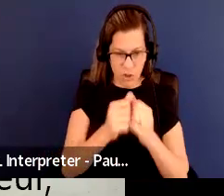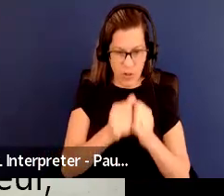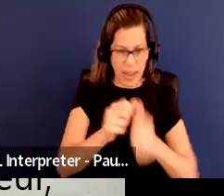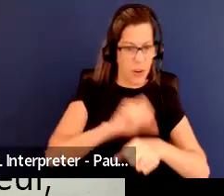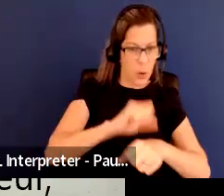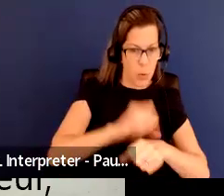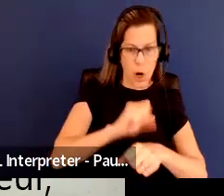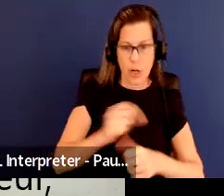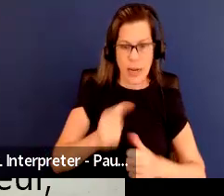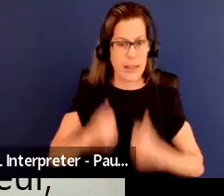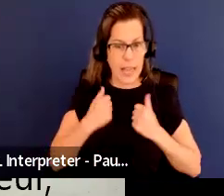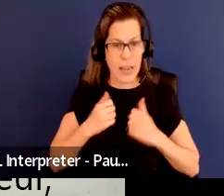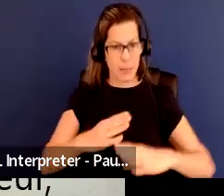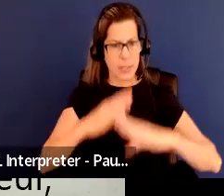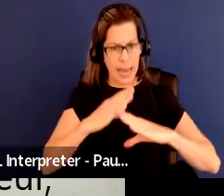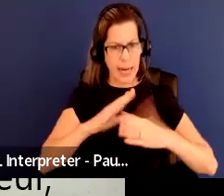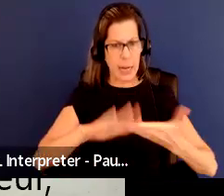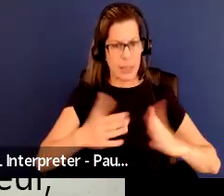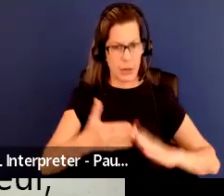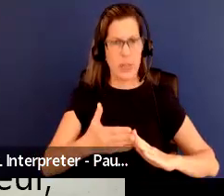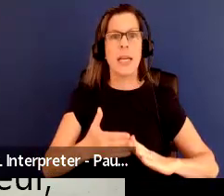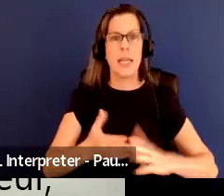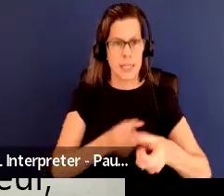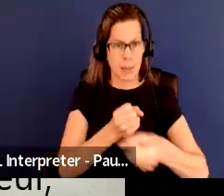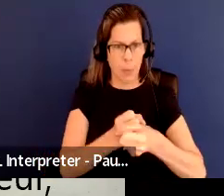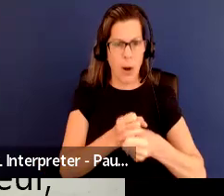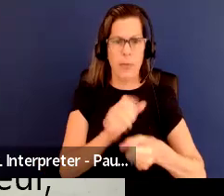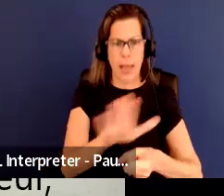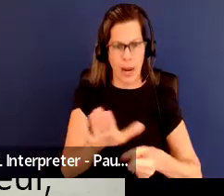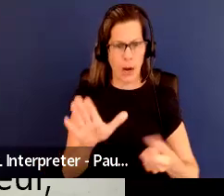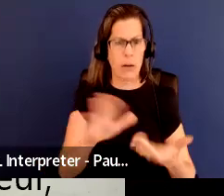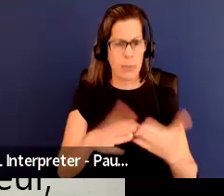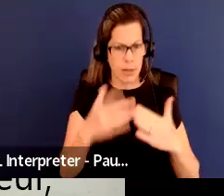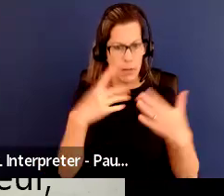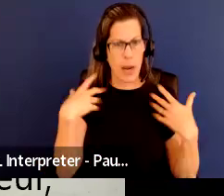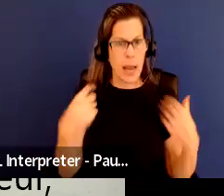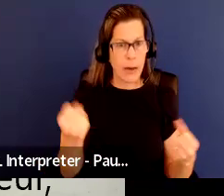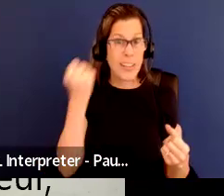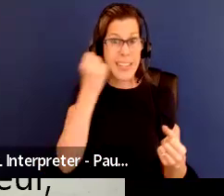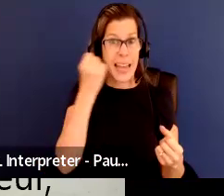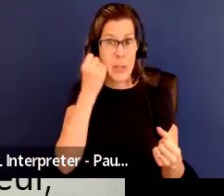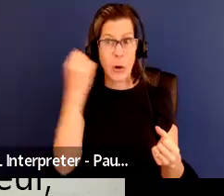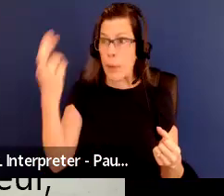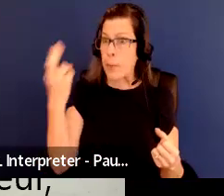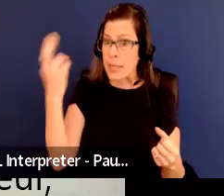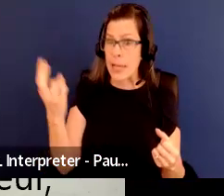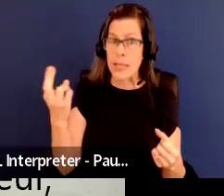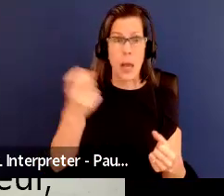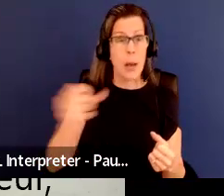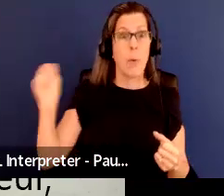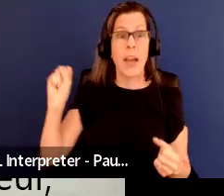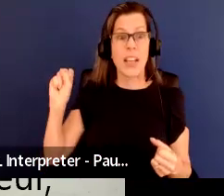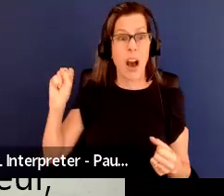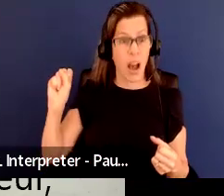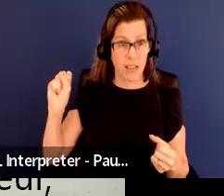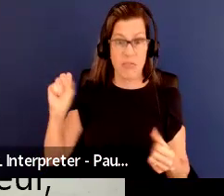to protect their community, to be there for health and purposes, dental purposes, to boycott and protest